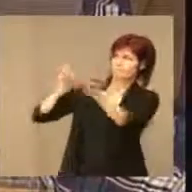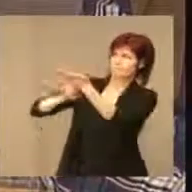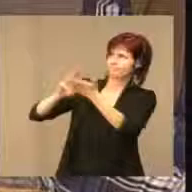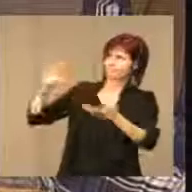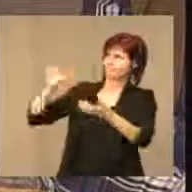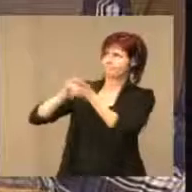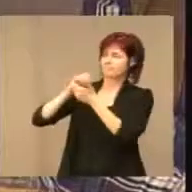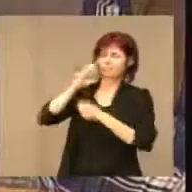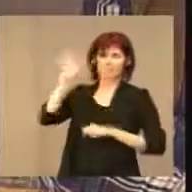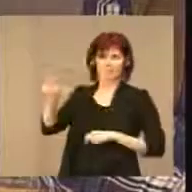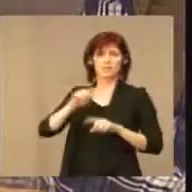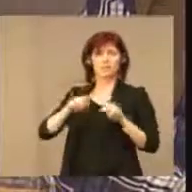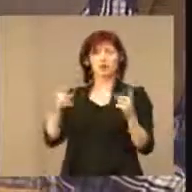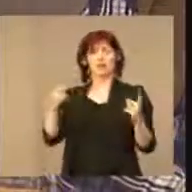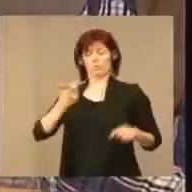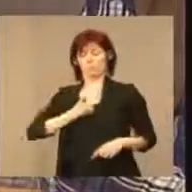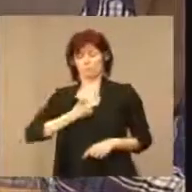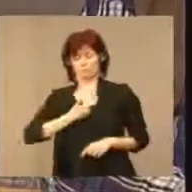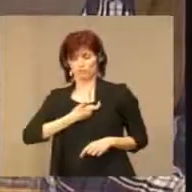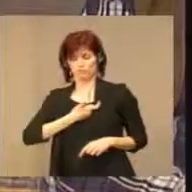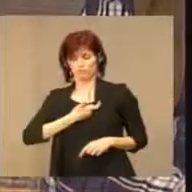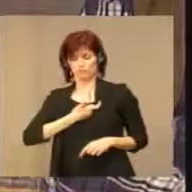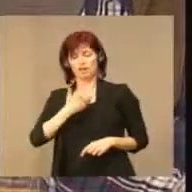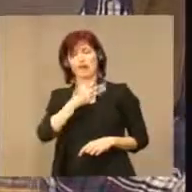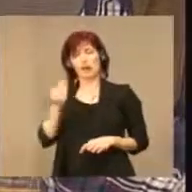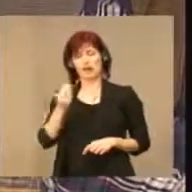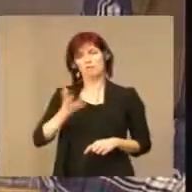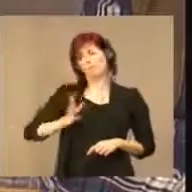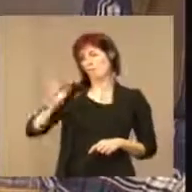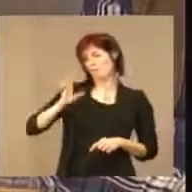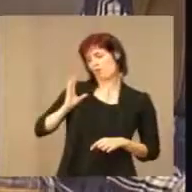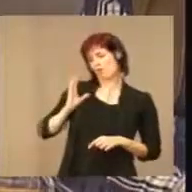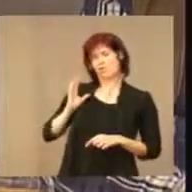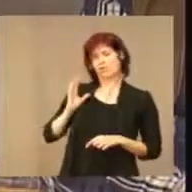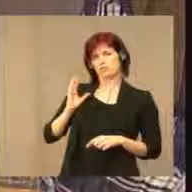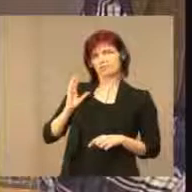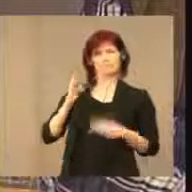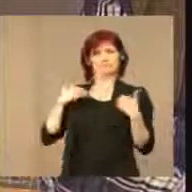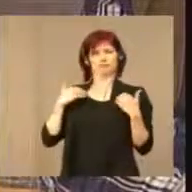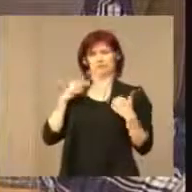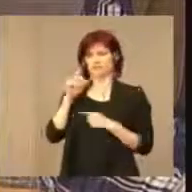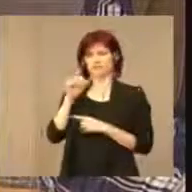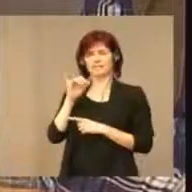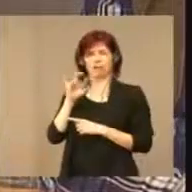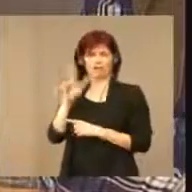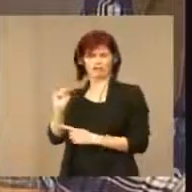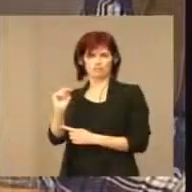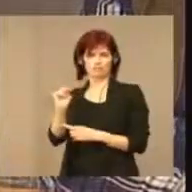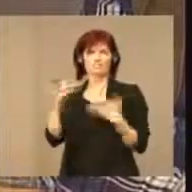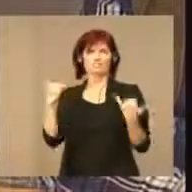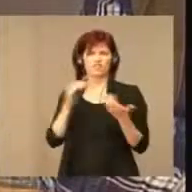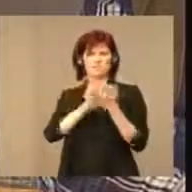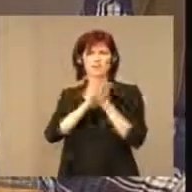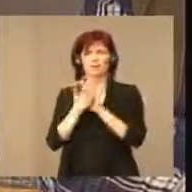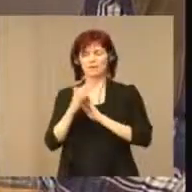Minister Qualtrough and the former Minister Dion, who's now our ambassador to